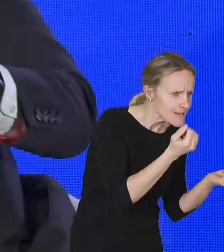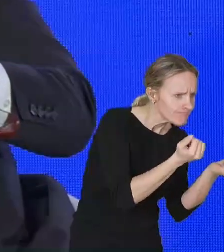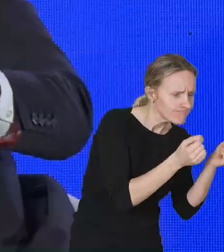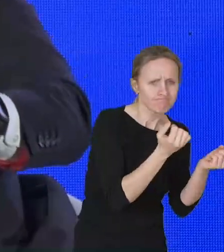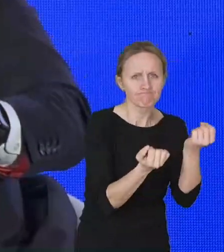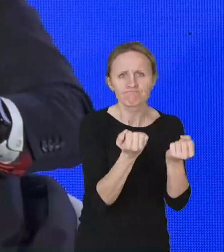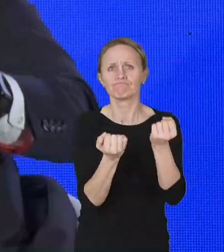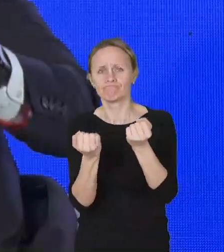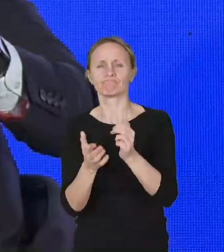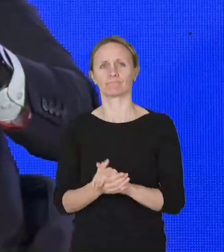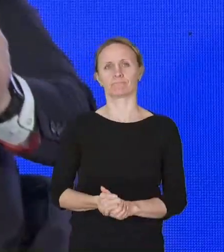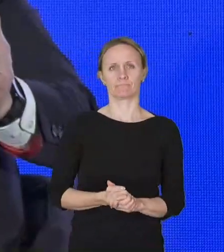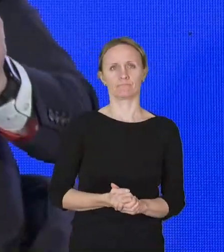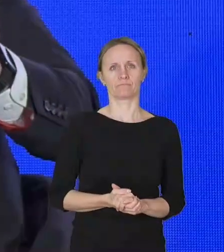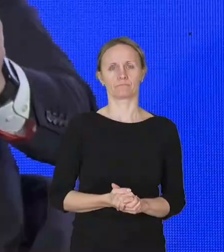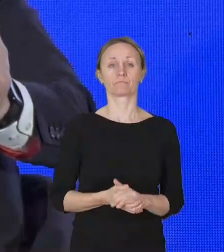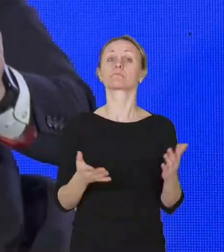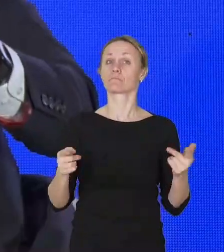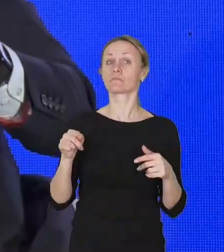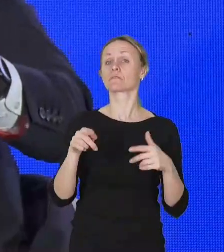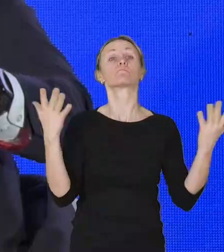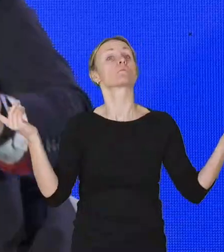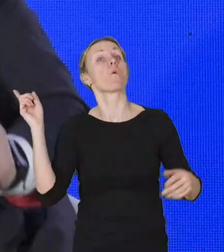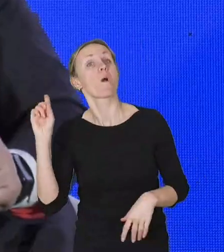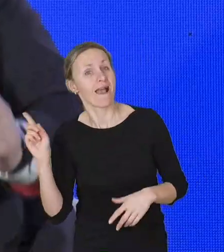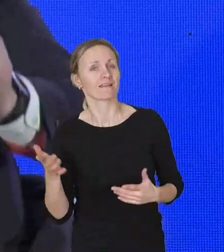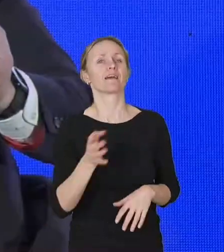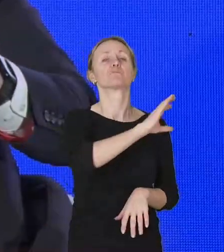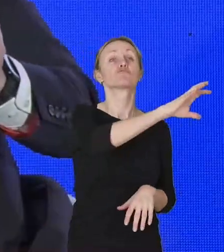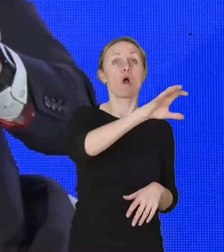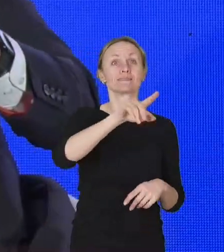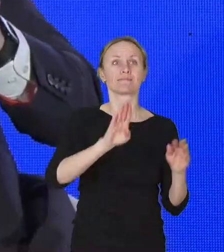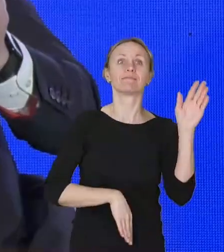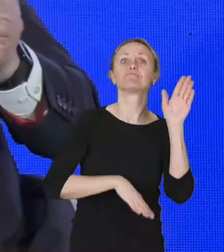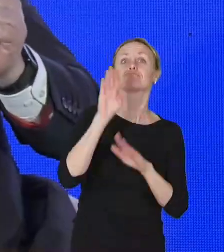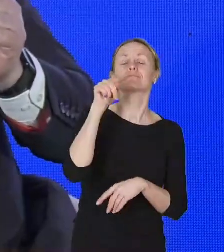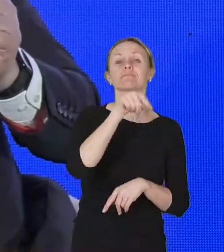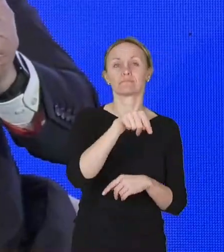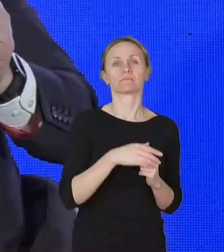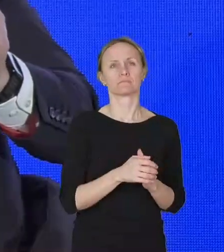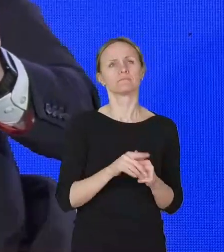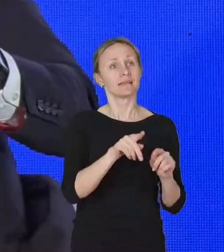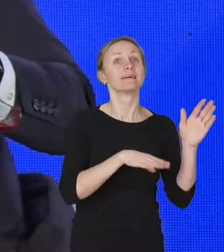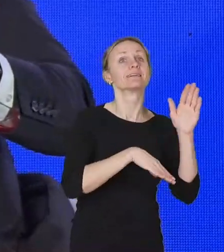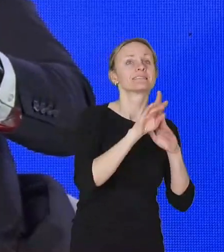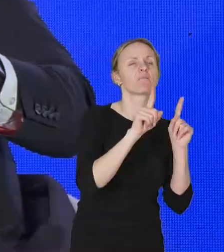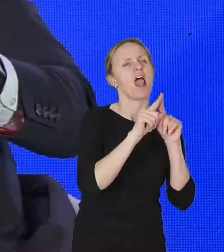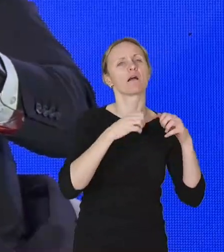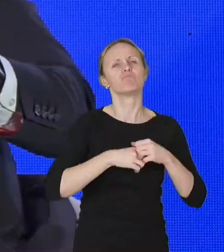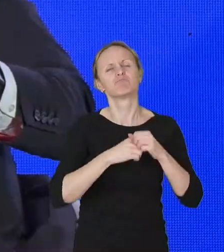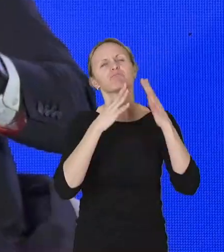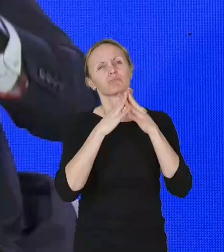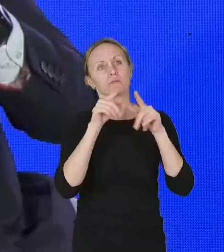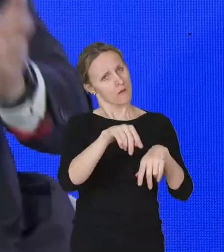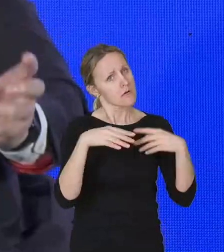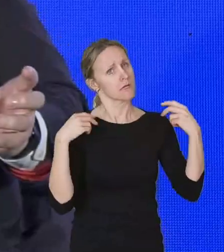pay tremendously. They have an enormous economic value, even if our money there is very